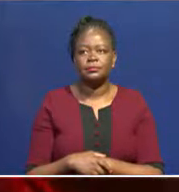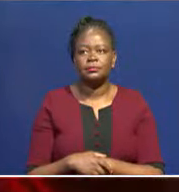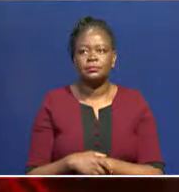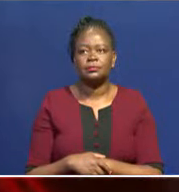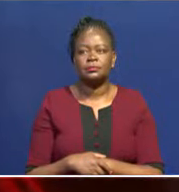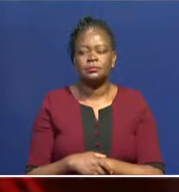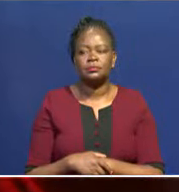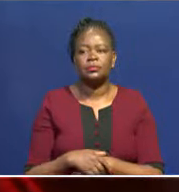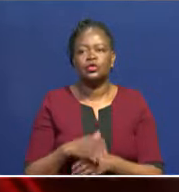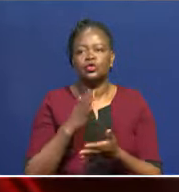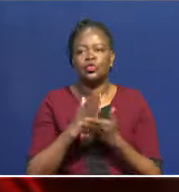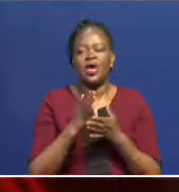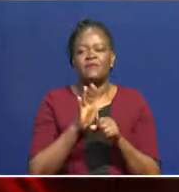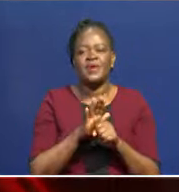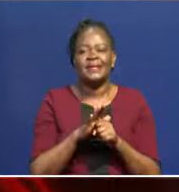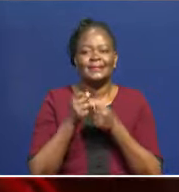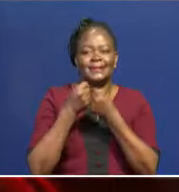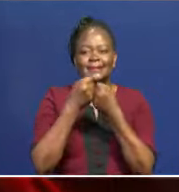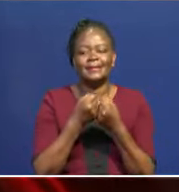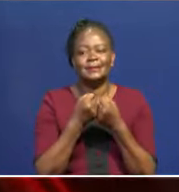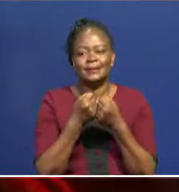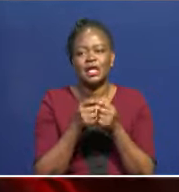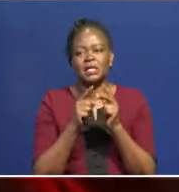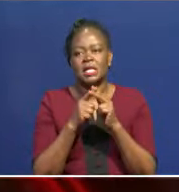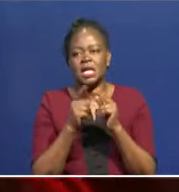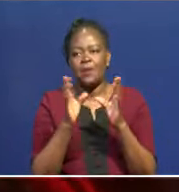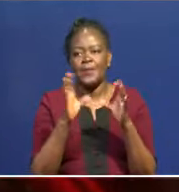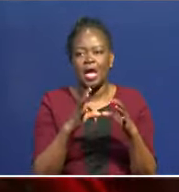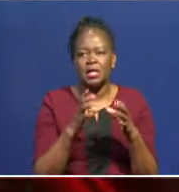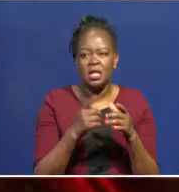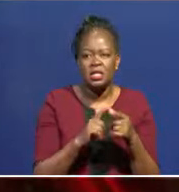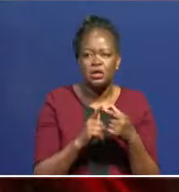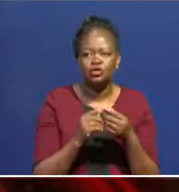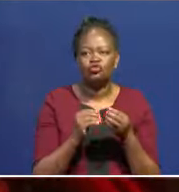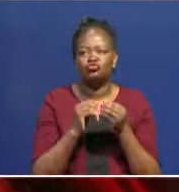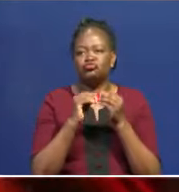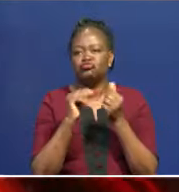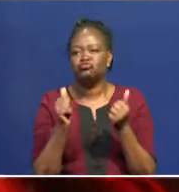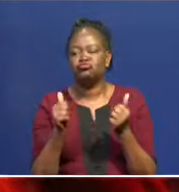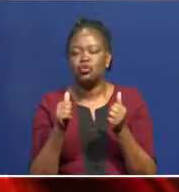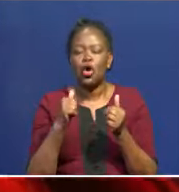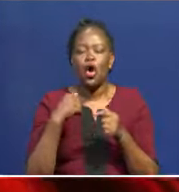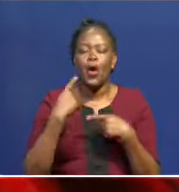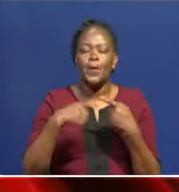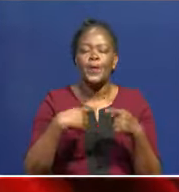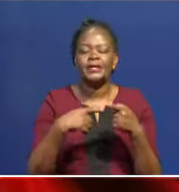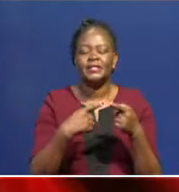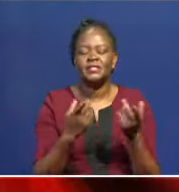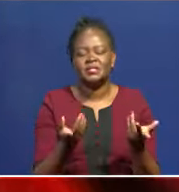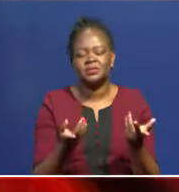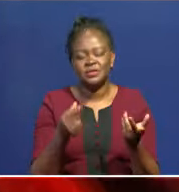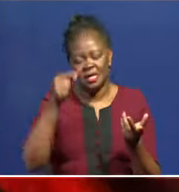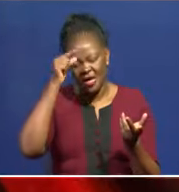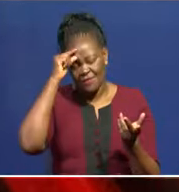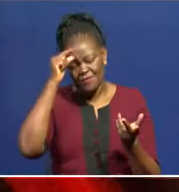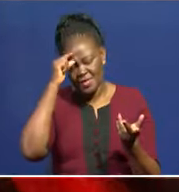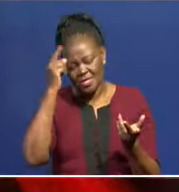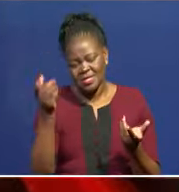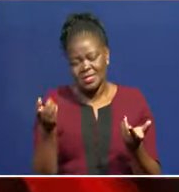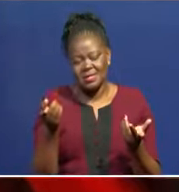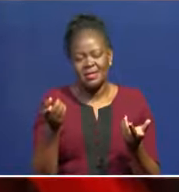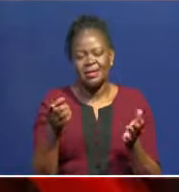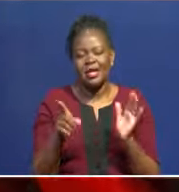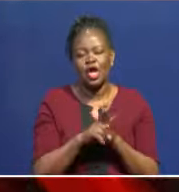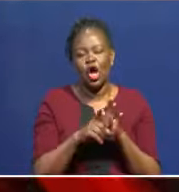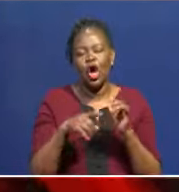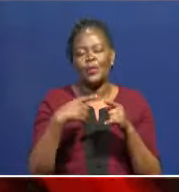There are quite a number of challenges when starting up a company, having to deal with all the processes of, the government, the legal